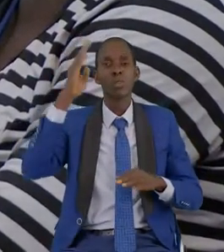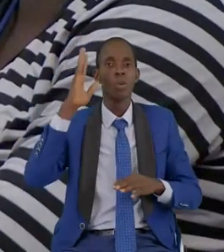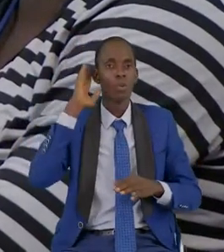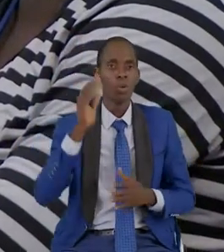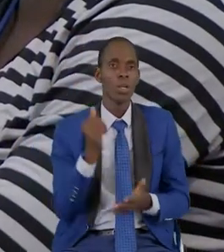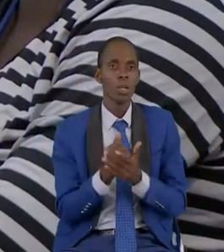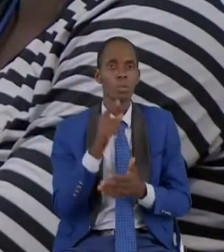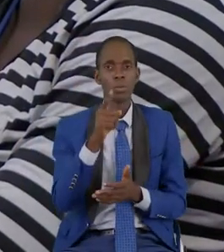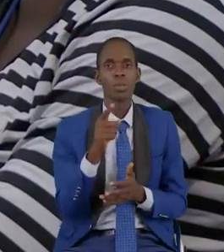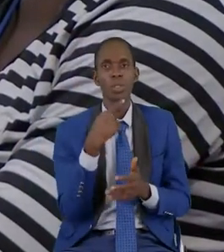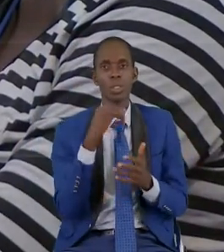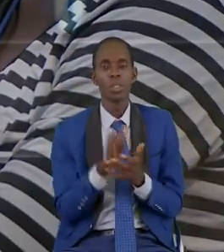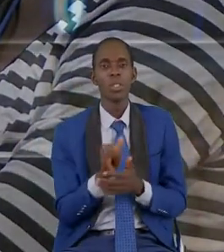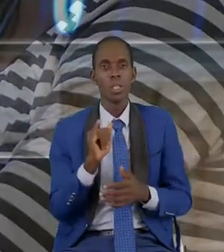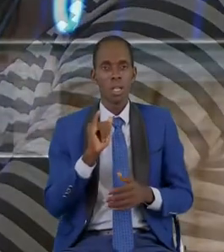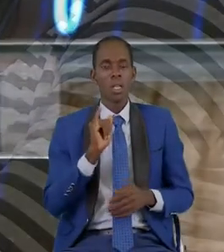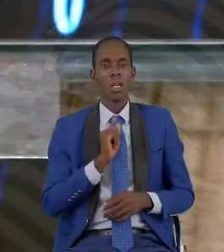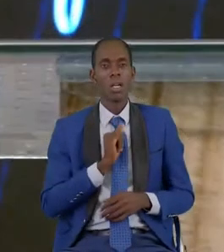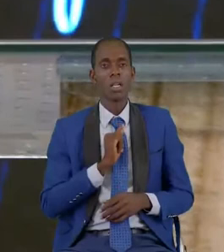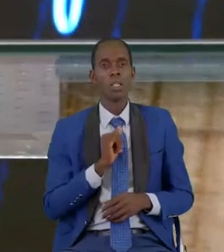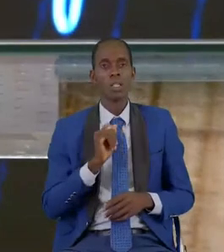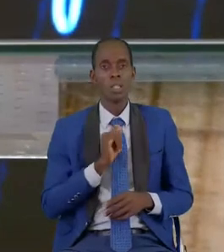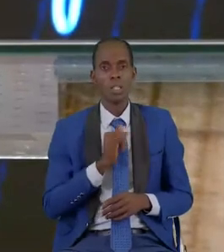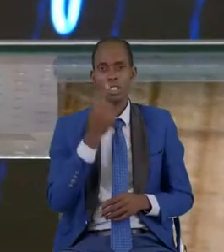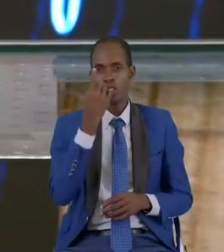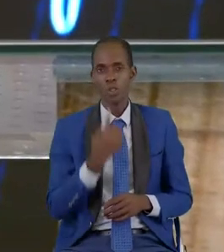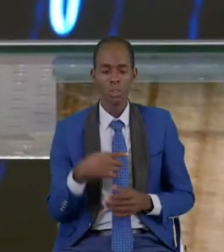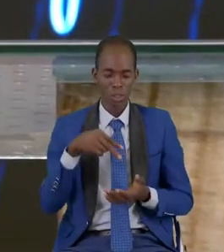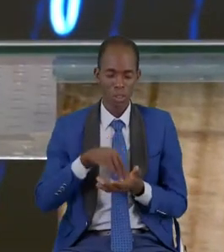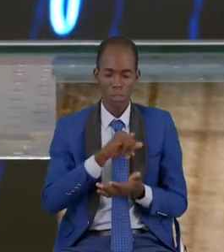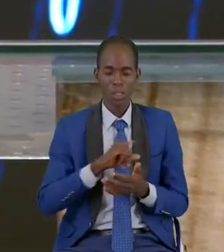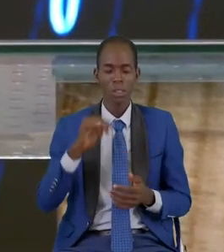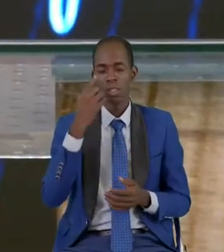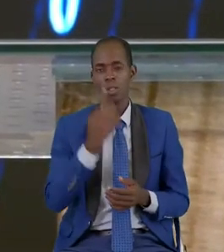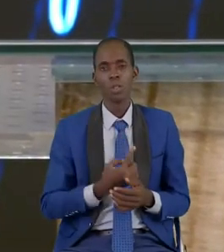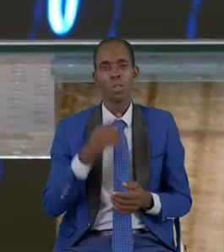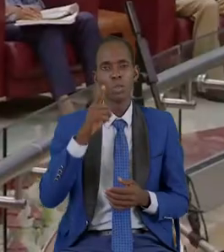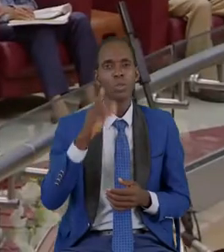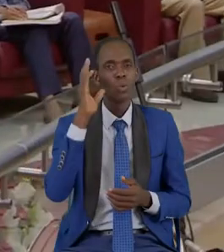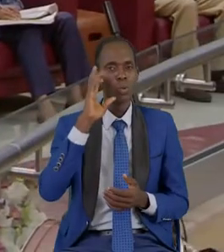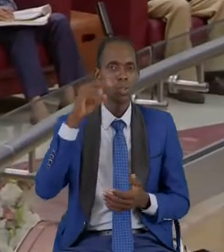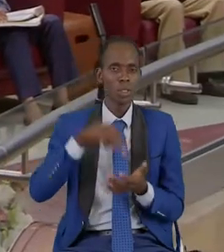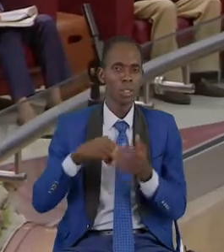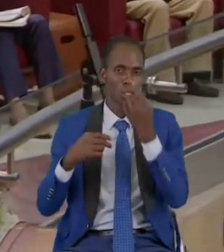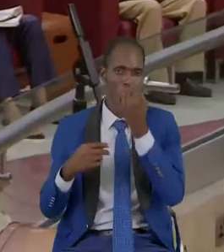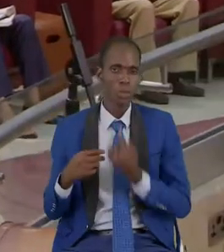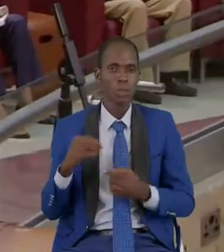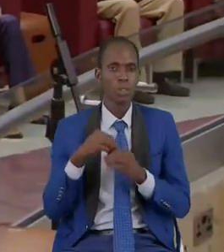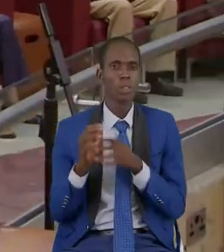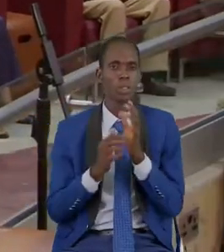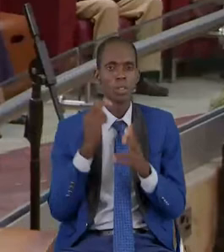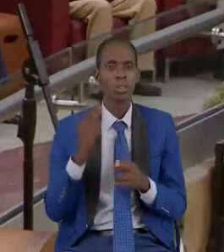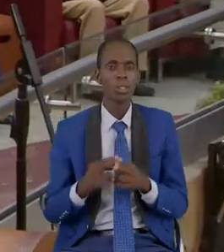I alone, standing alone. You will stand alone. I